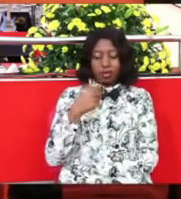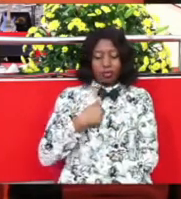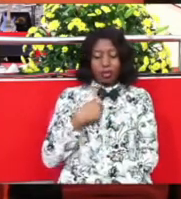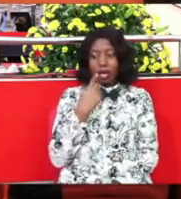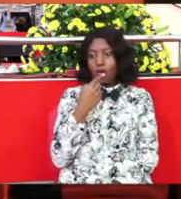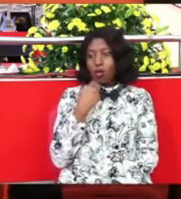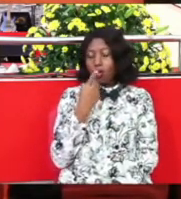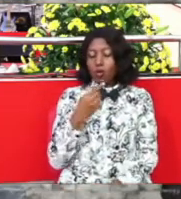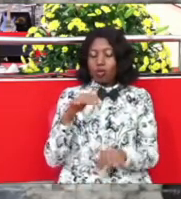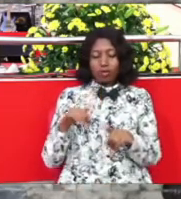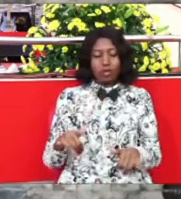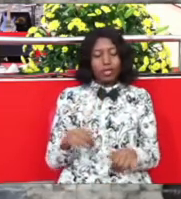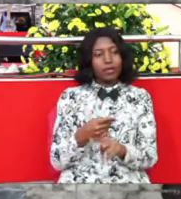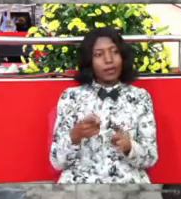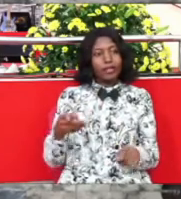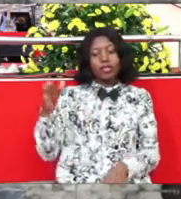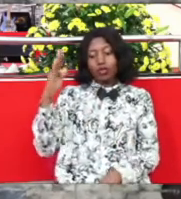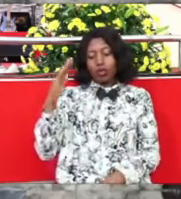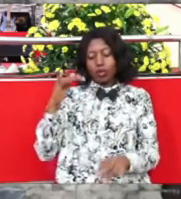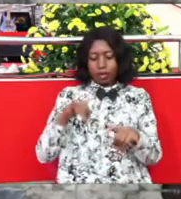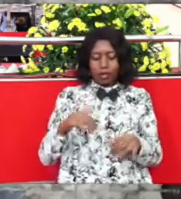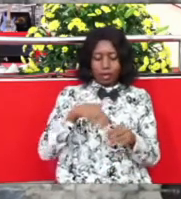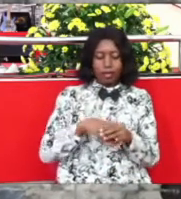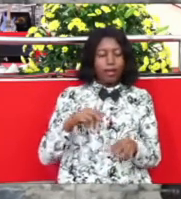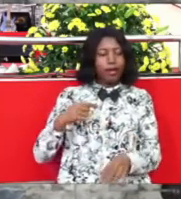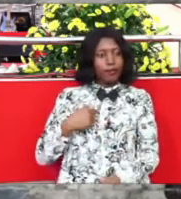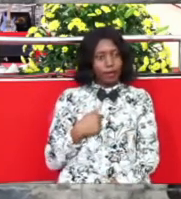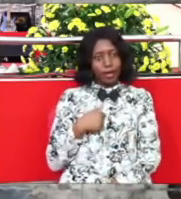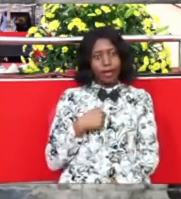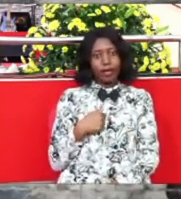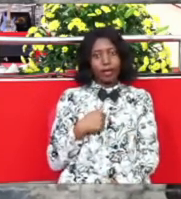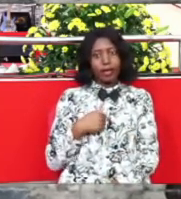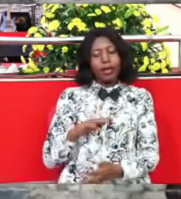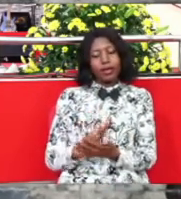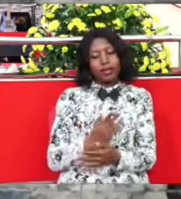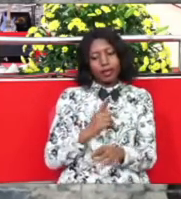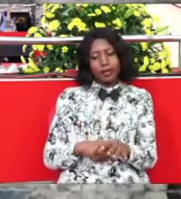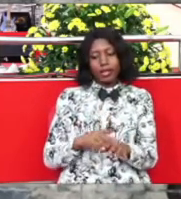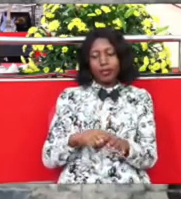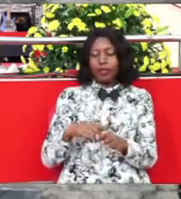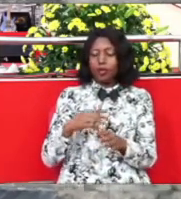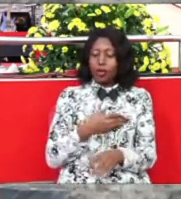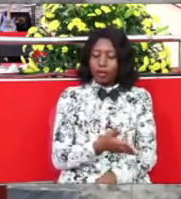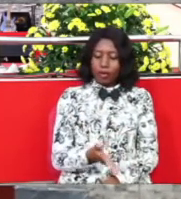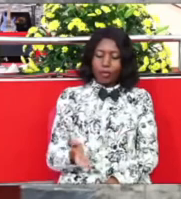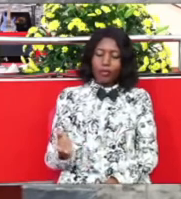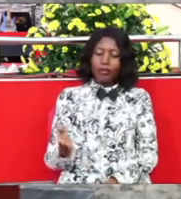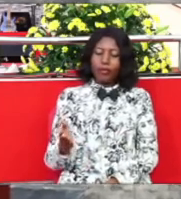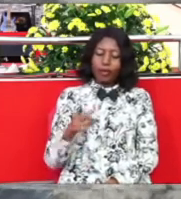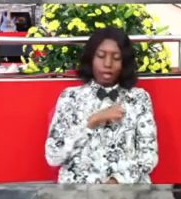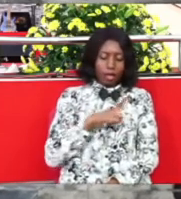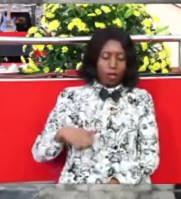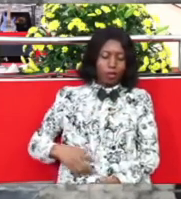anaishi ndani yangu. Many a times we approach the throne of God with so many burdens in our back. Wakati mwingi tunaenda mbele za Mungu tukiwa